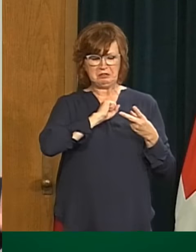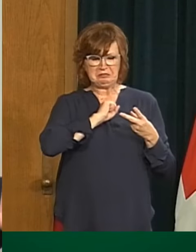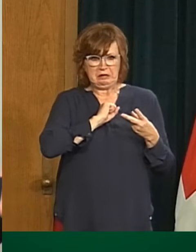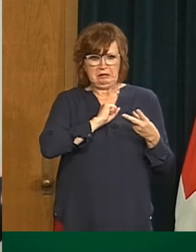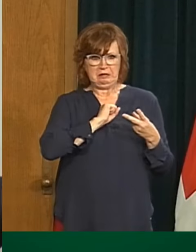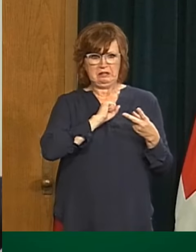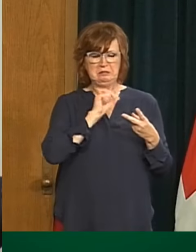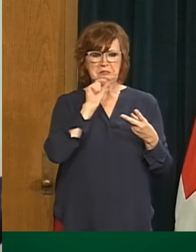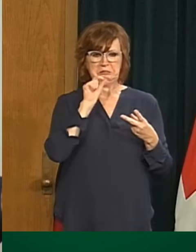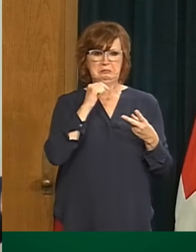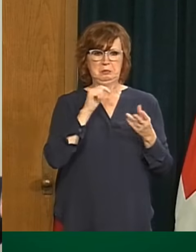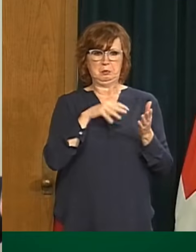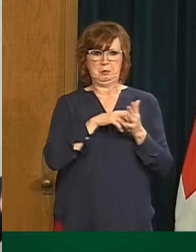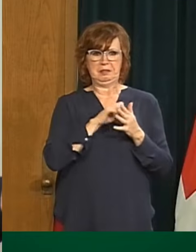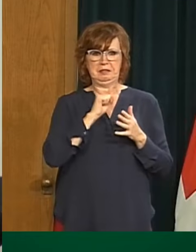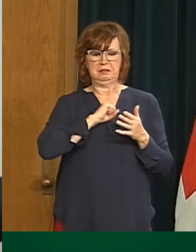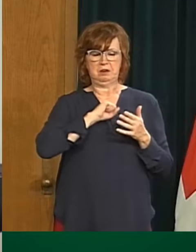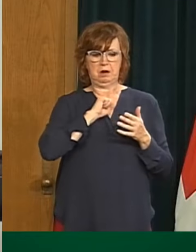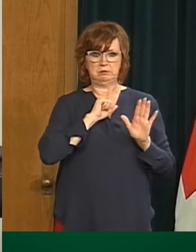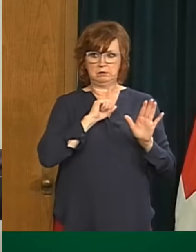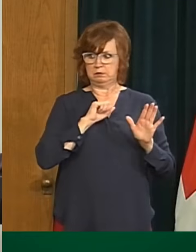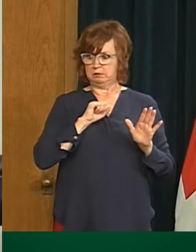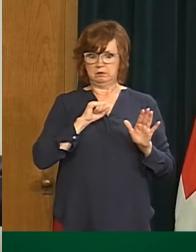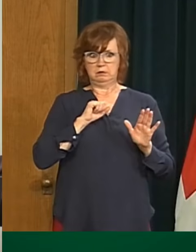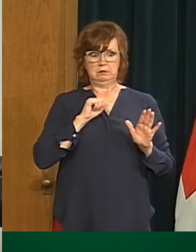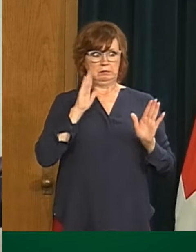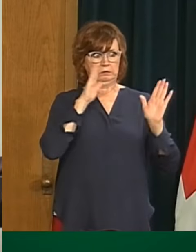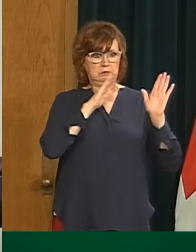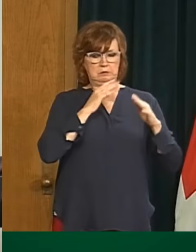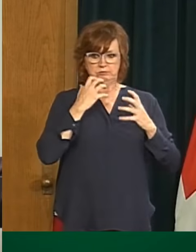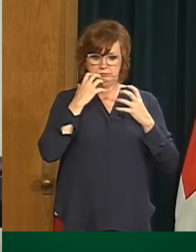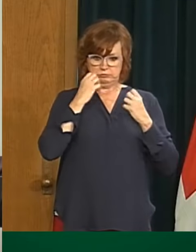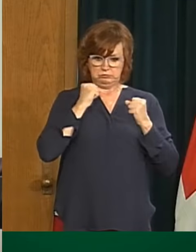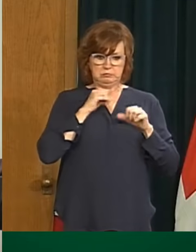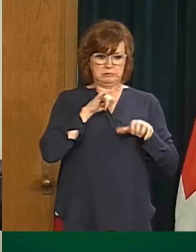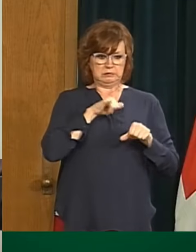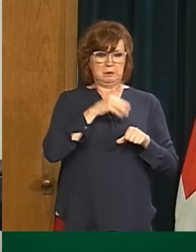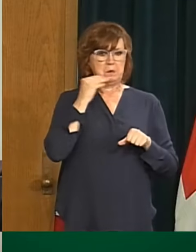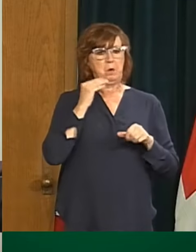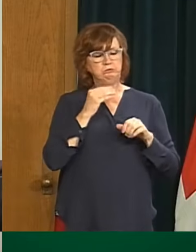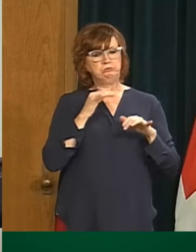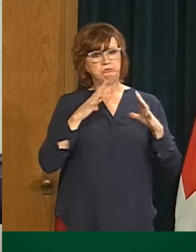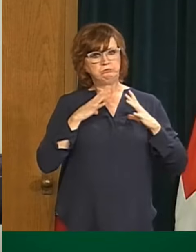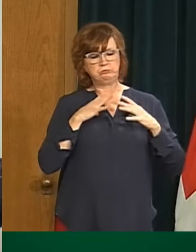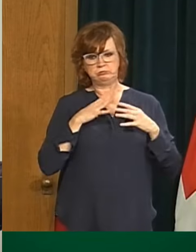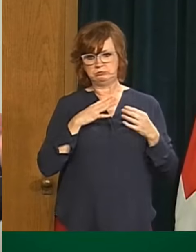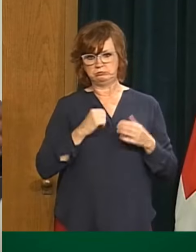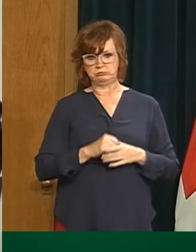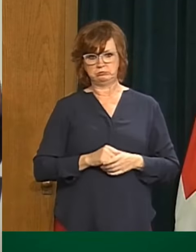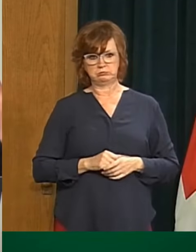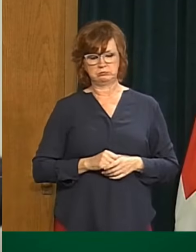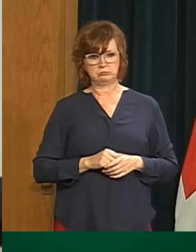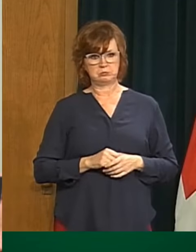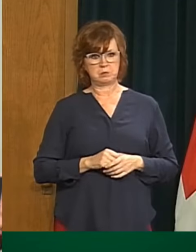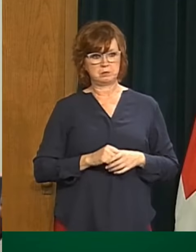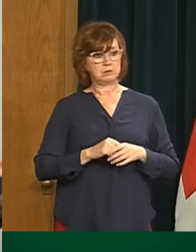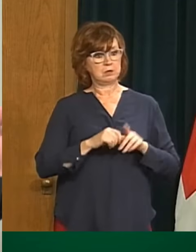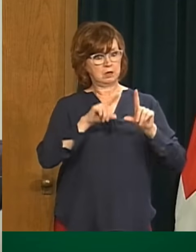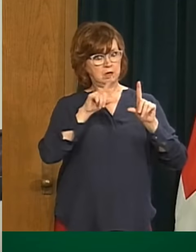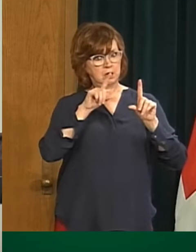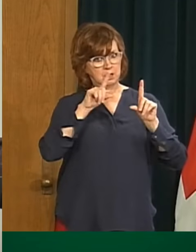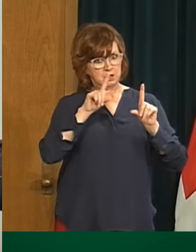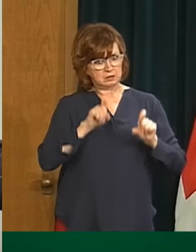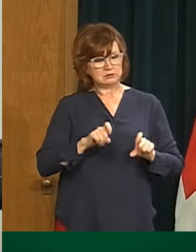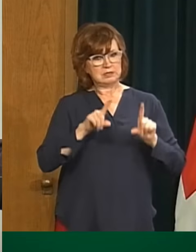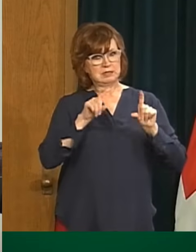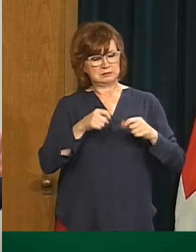for the results, and then if the test is positive, you remain at home for 2 weeks, and then all your close contacts